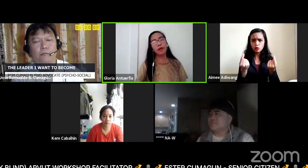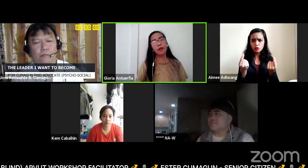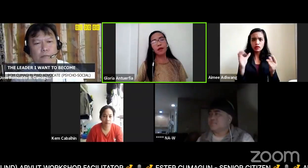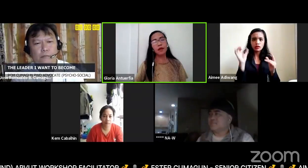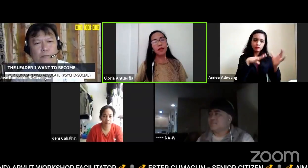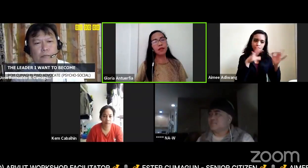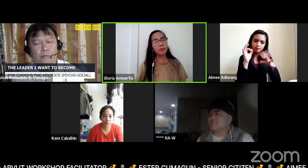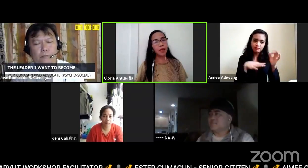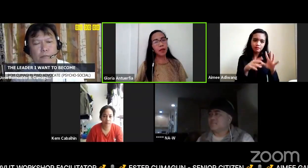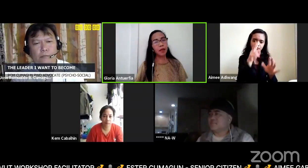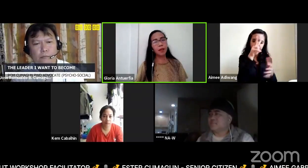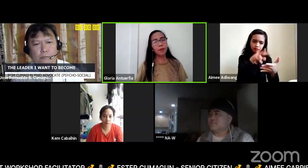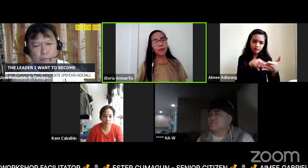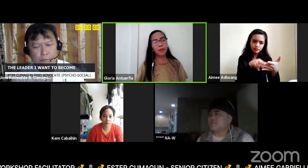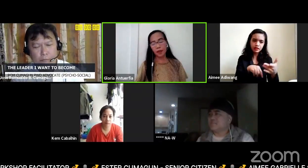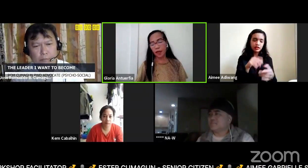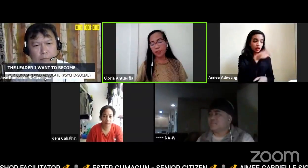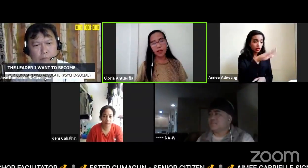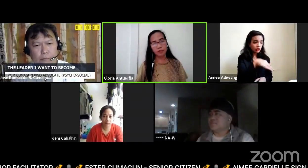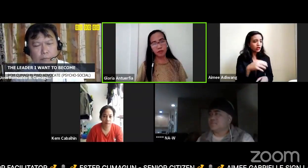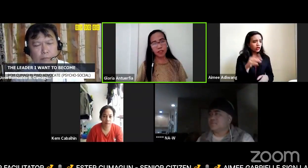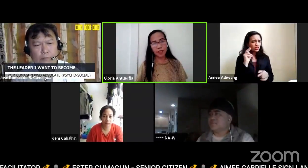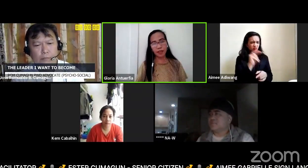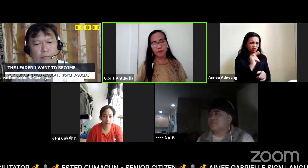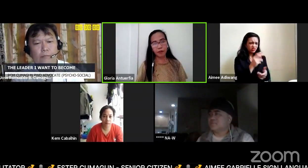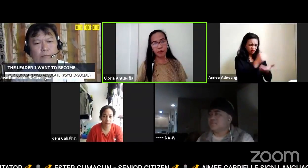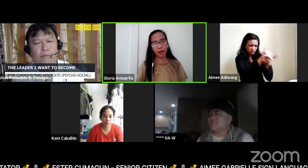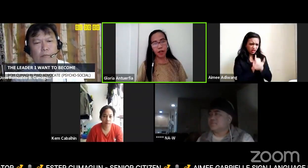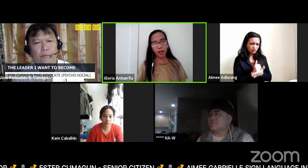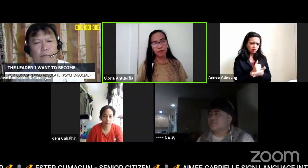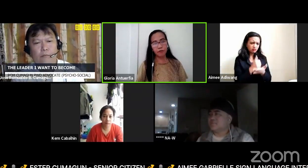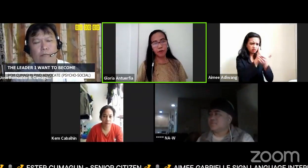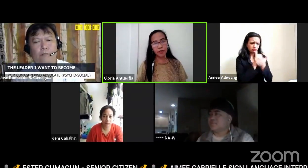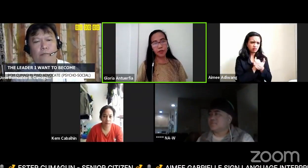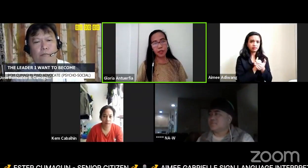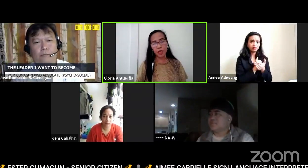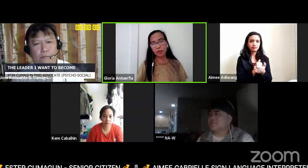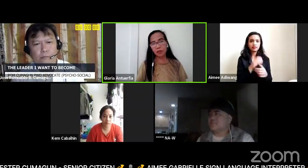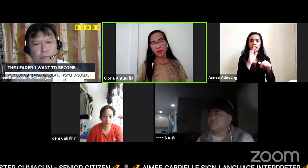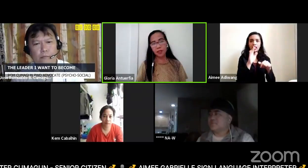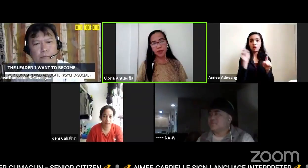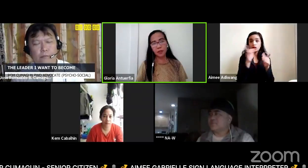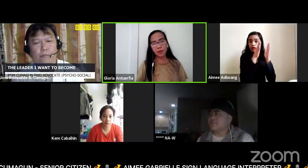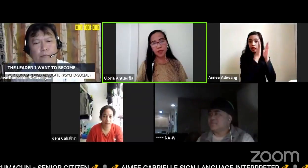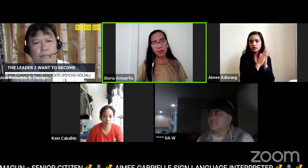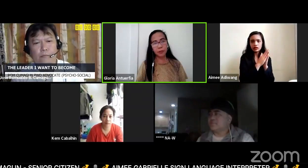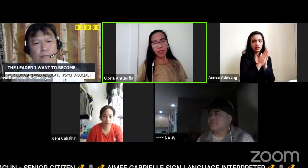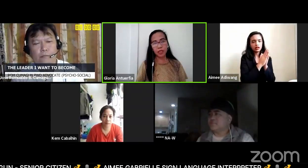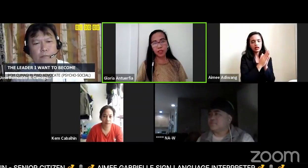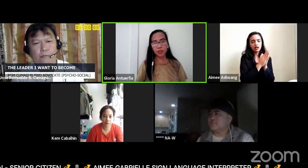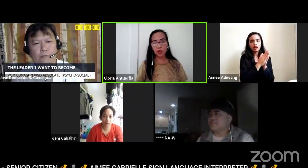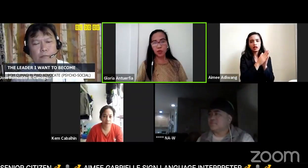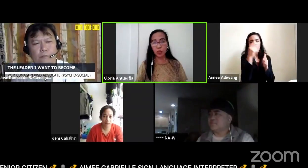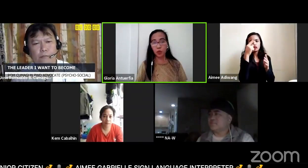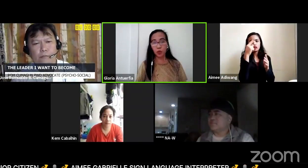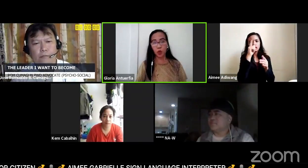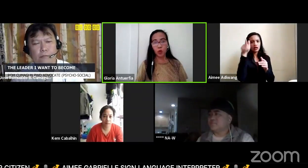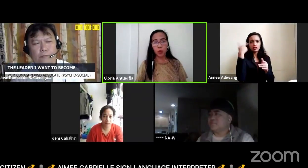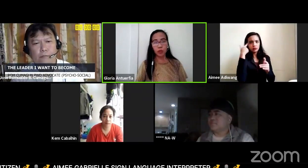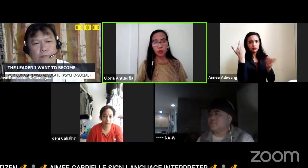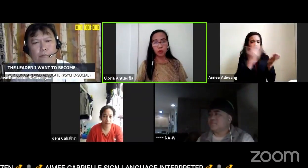comments that they need my help, asking for seeking for some agency, some government